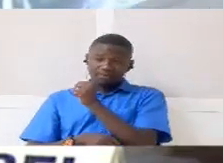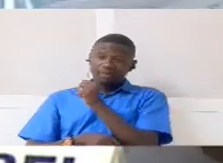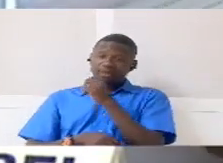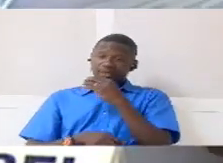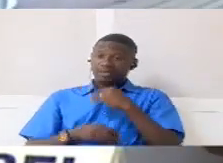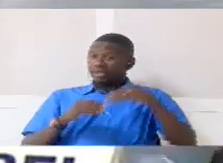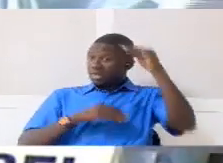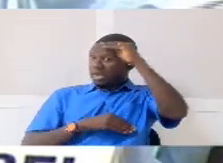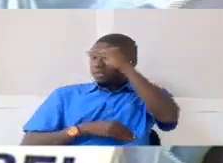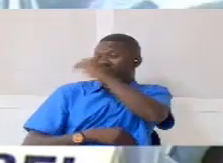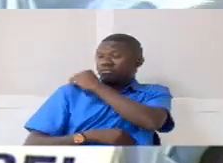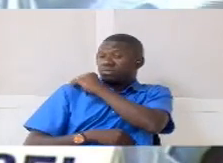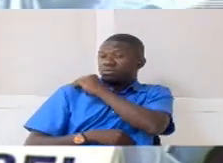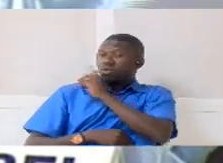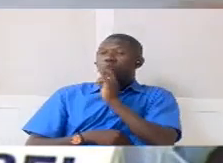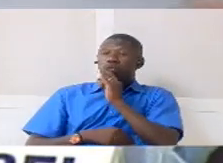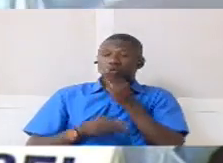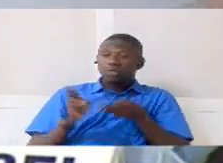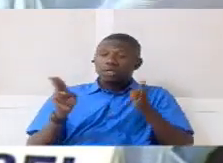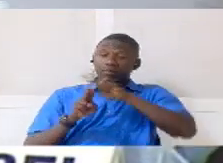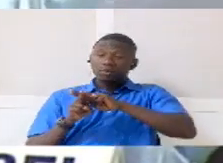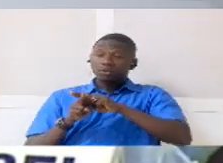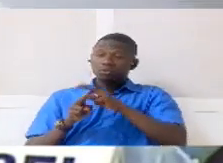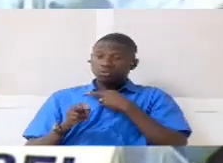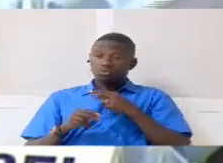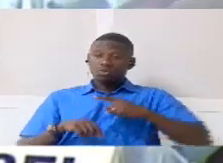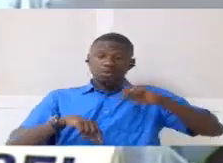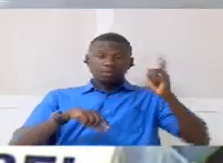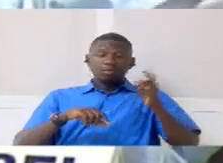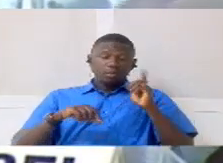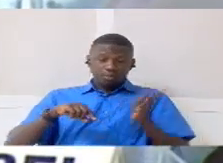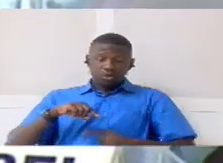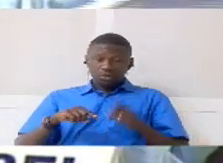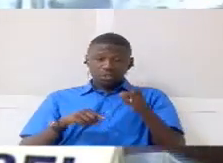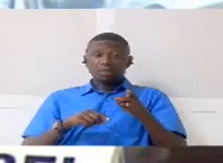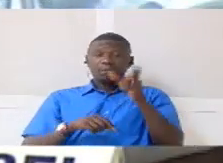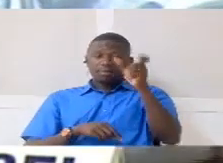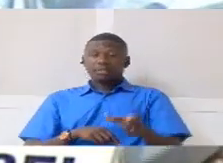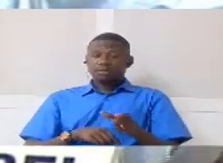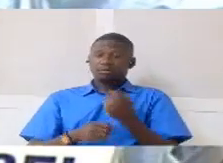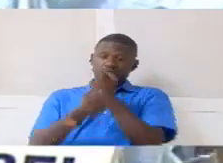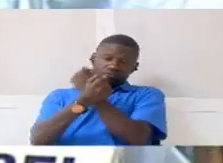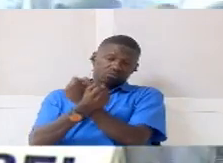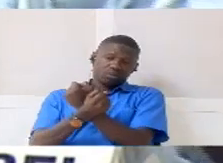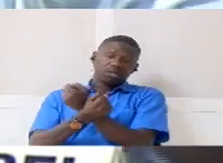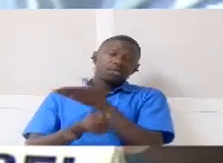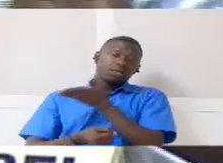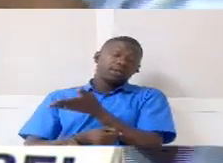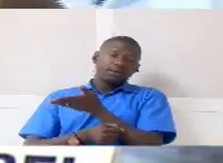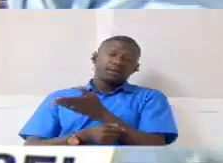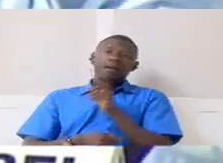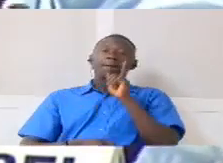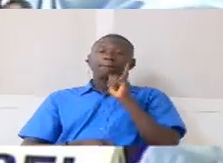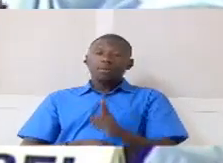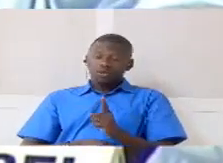reported could cause that prison officer to be remanded in custody. But